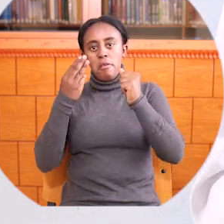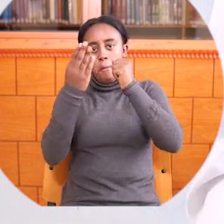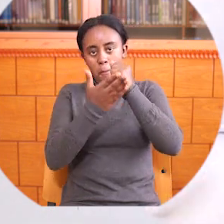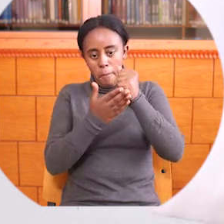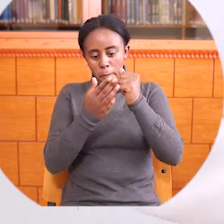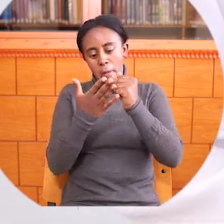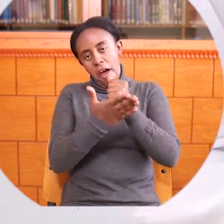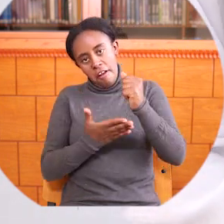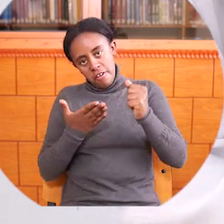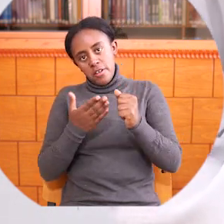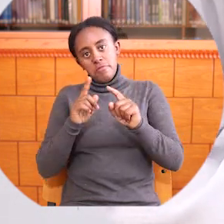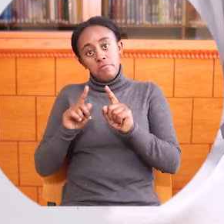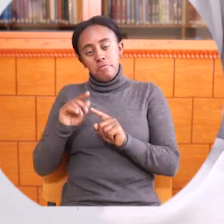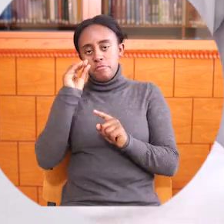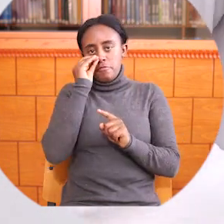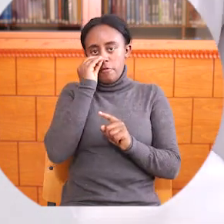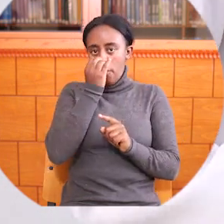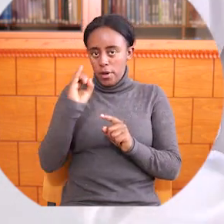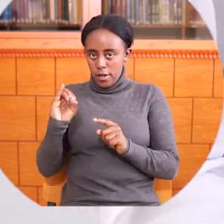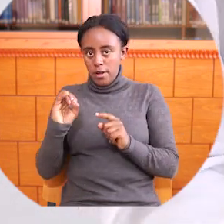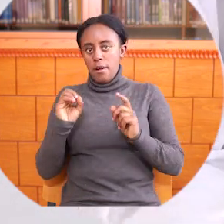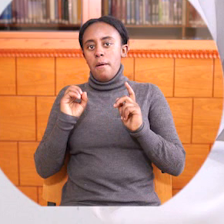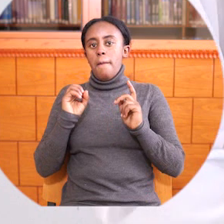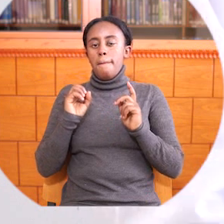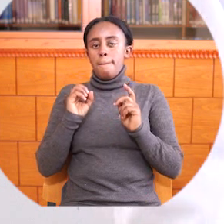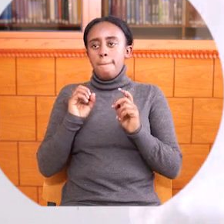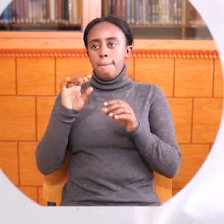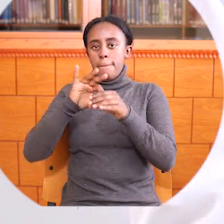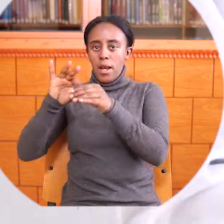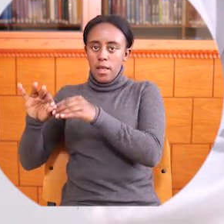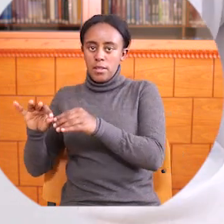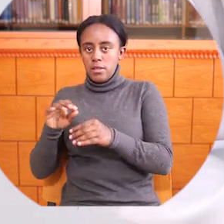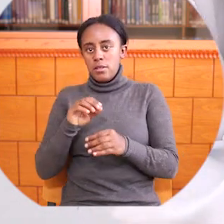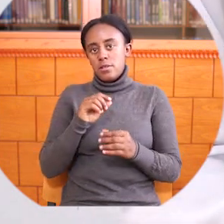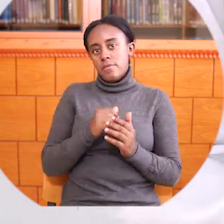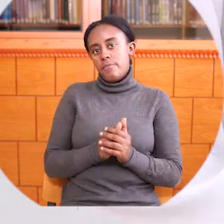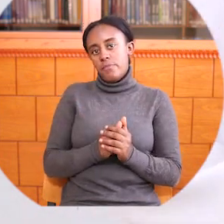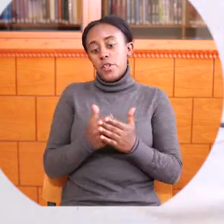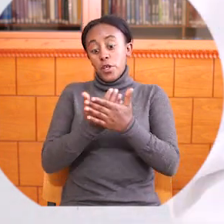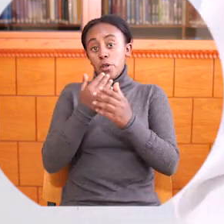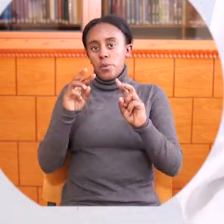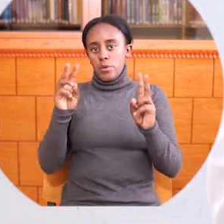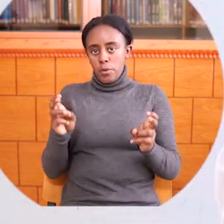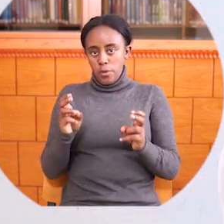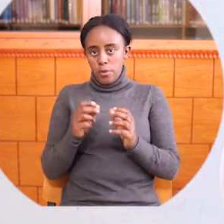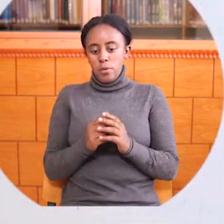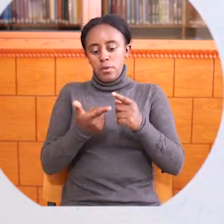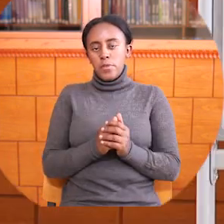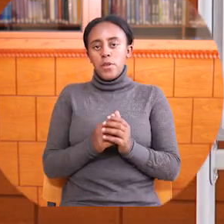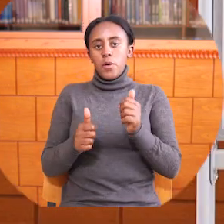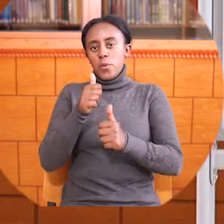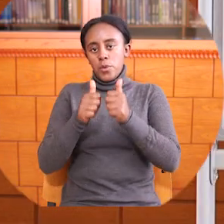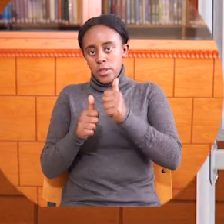they are flowering plants. Now we are starting new subtopics, which is talking